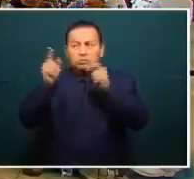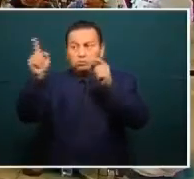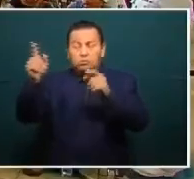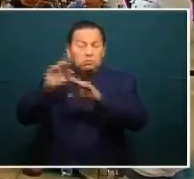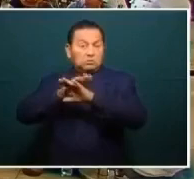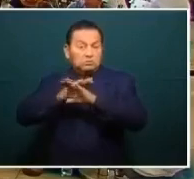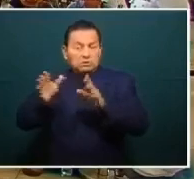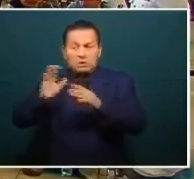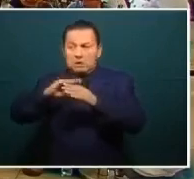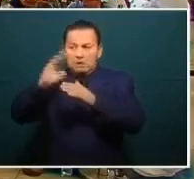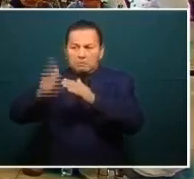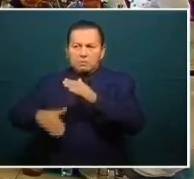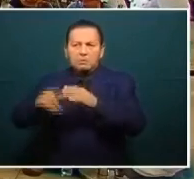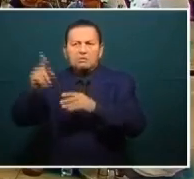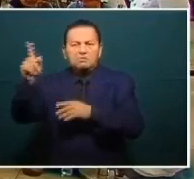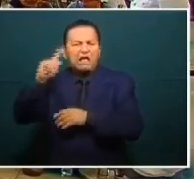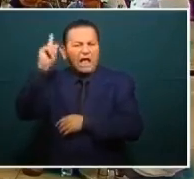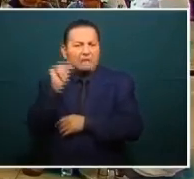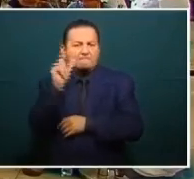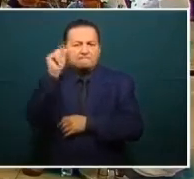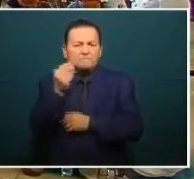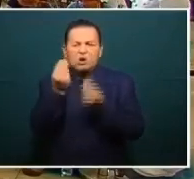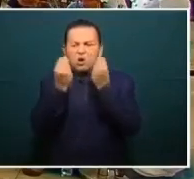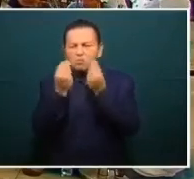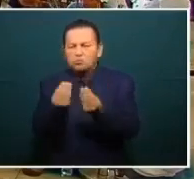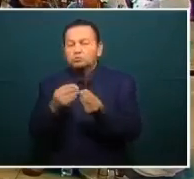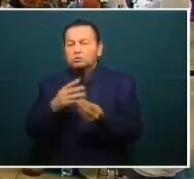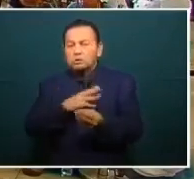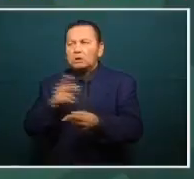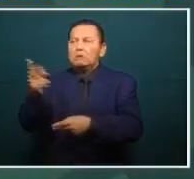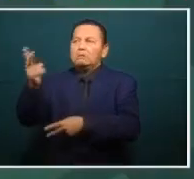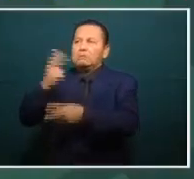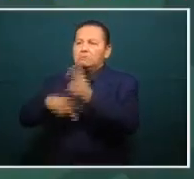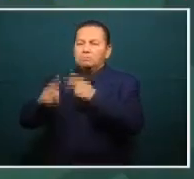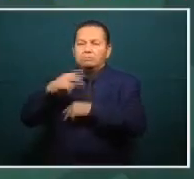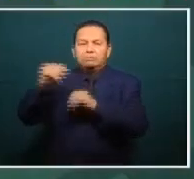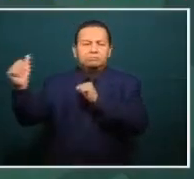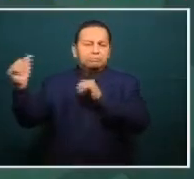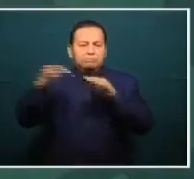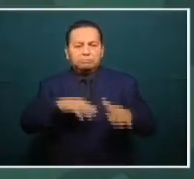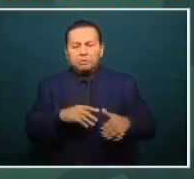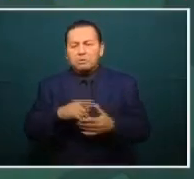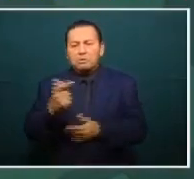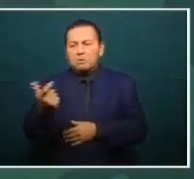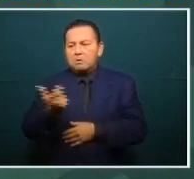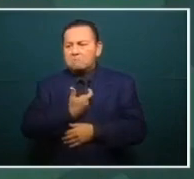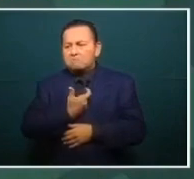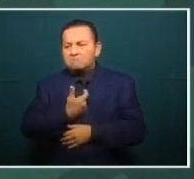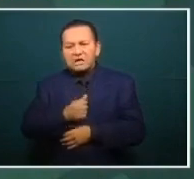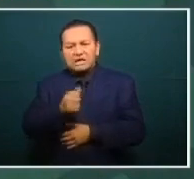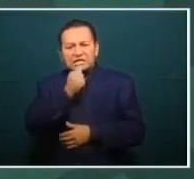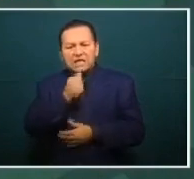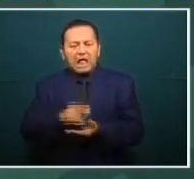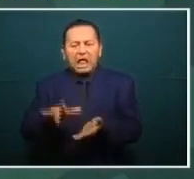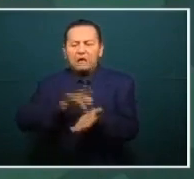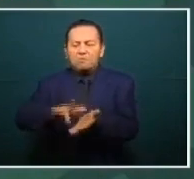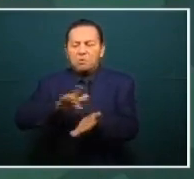So a lot of people come to Veracruz to work, to live after they retire.